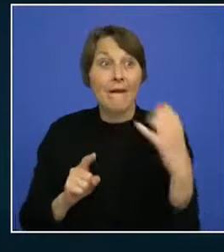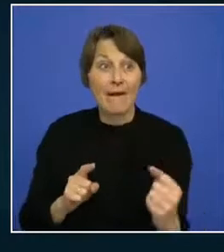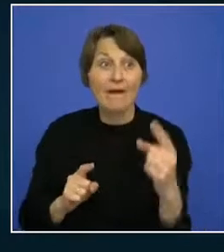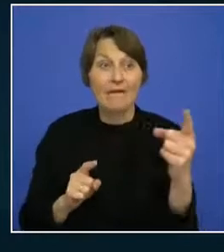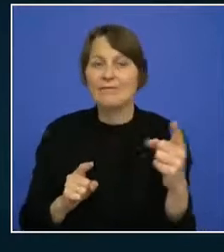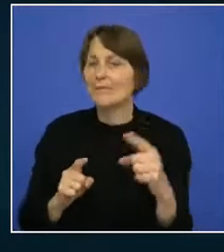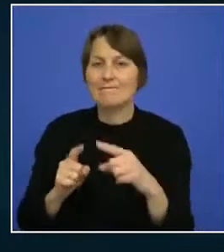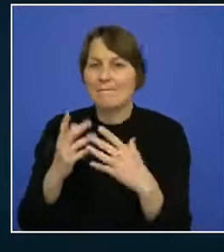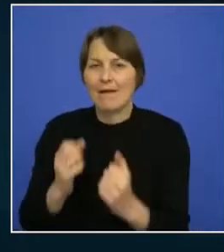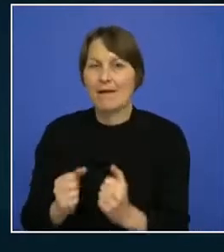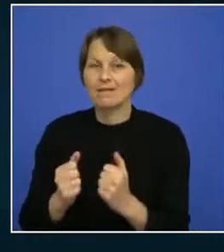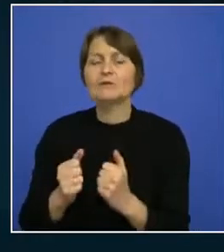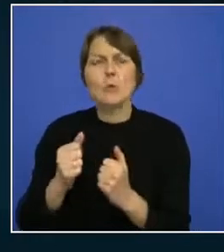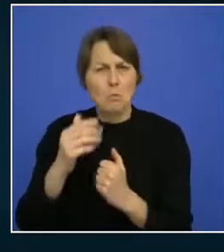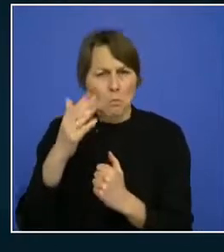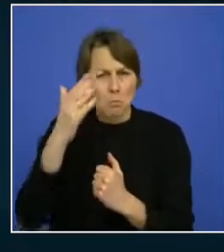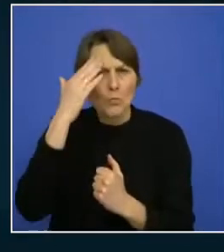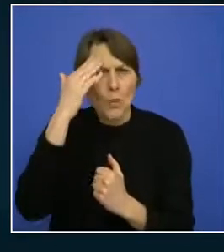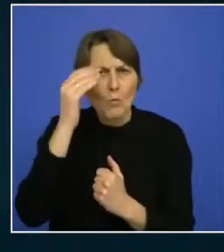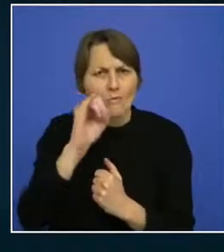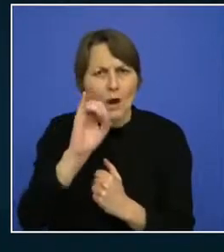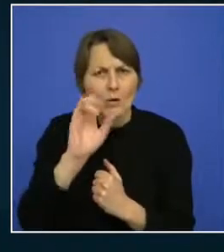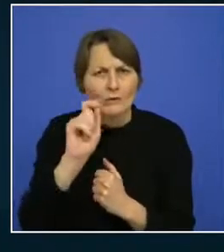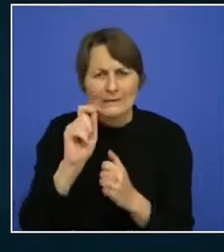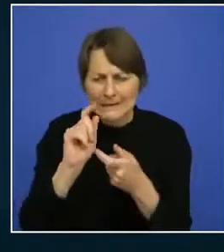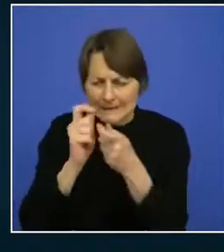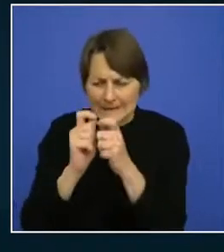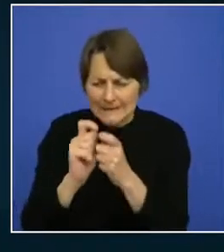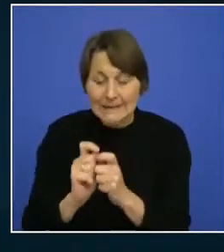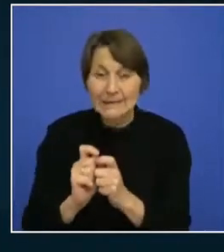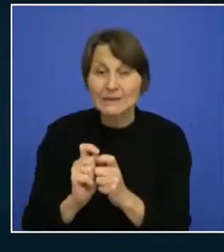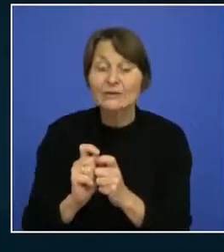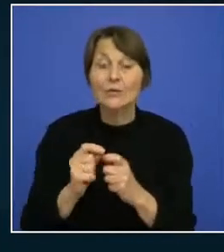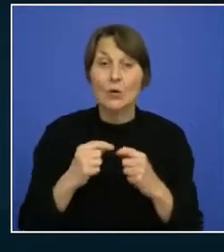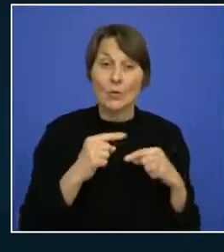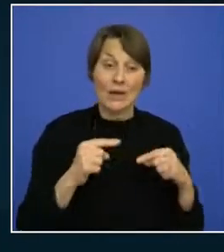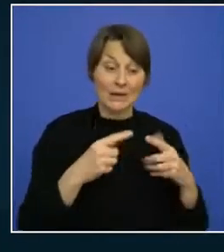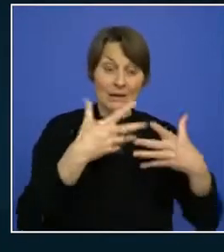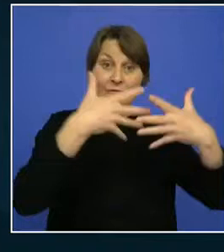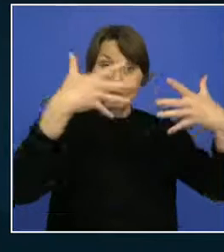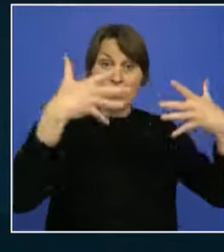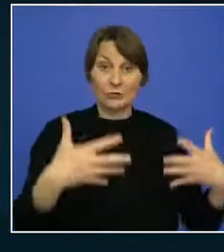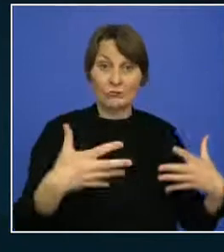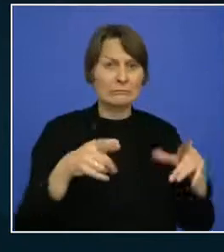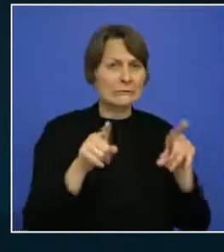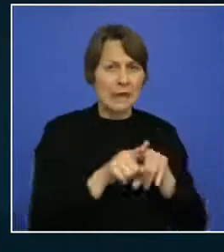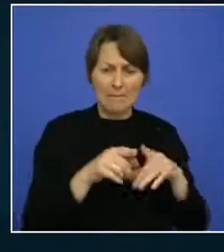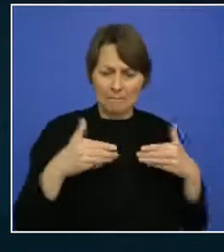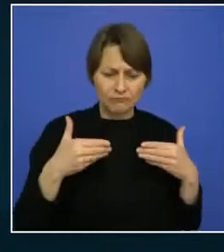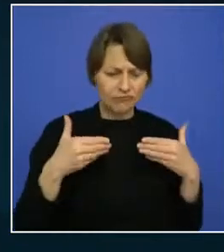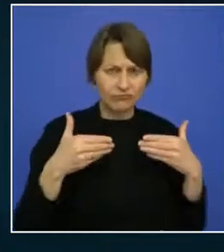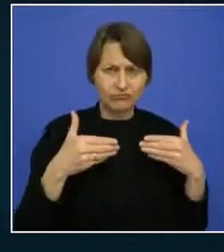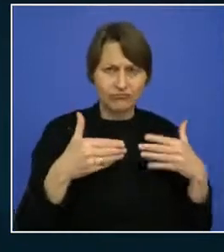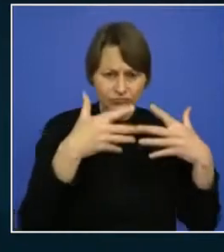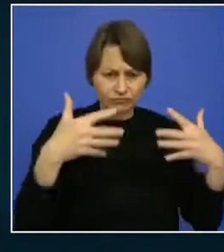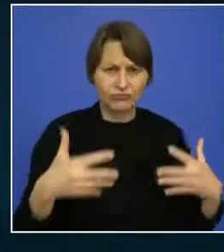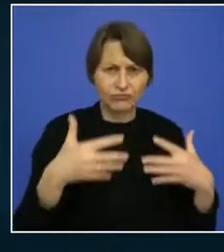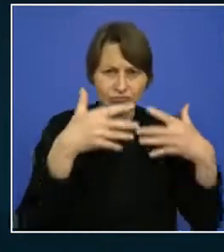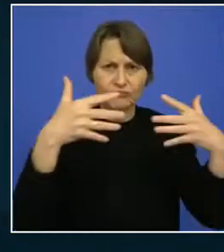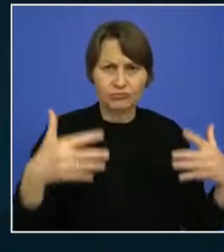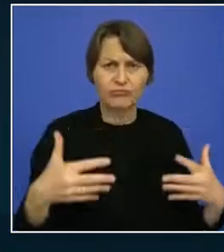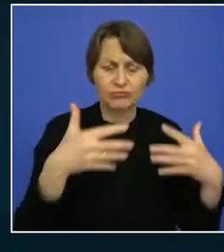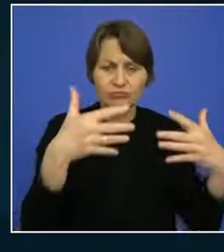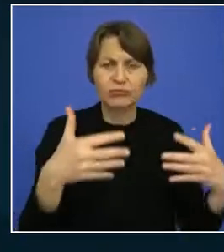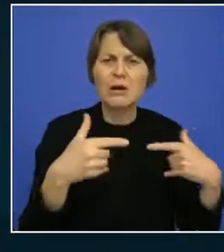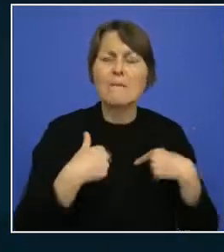IoT solutions, the plumbing that we put in there is very similar but it's really just when you start doing business